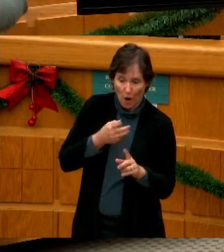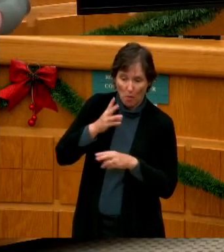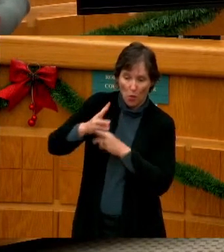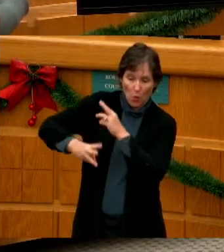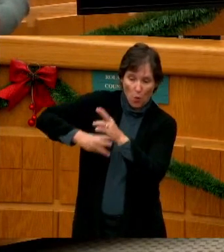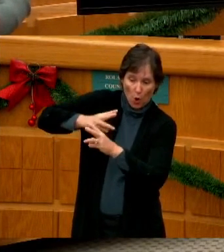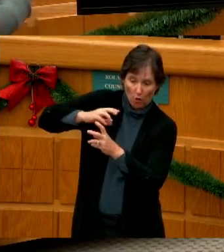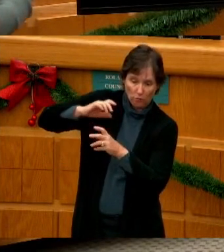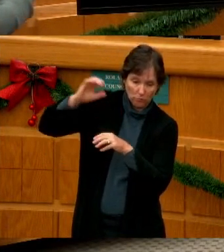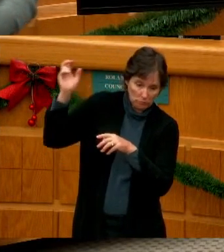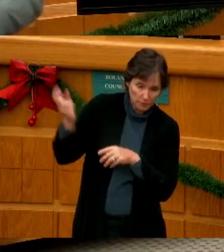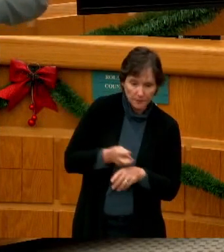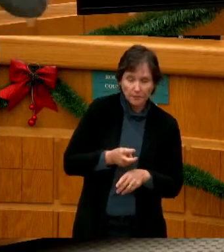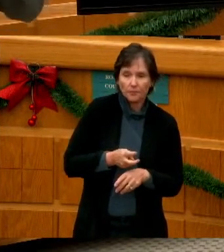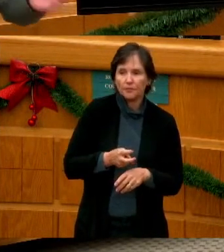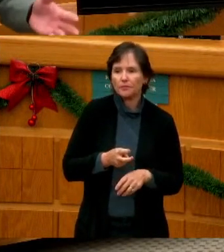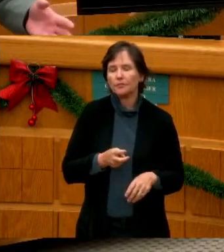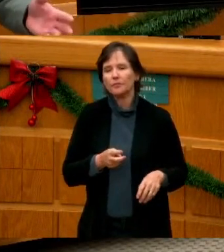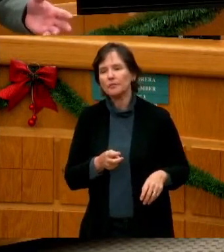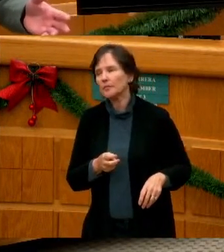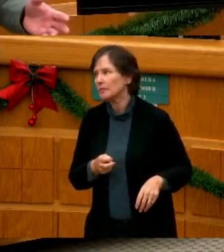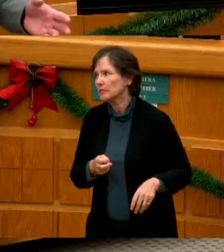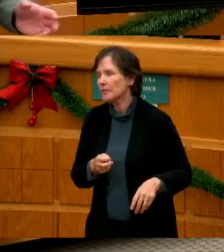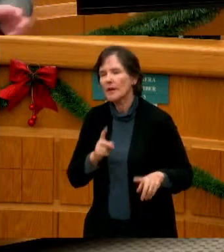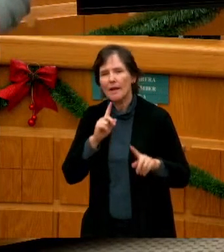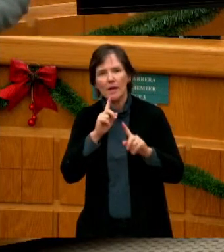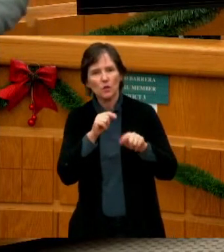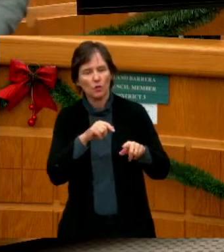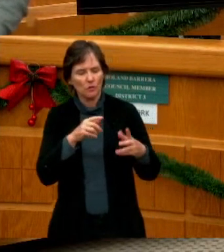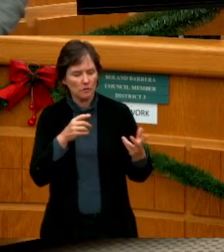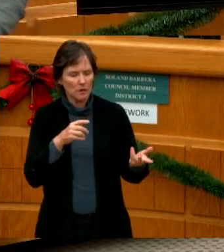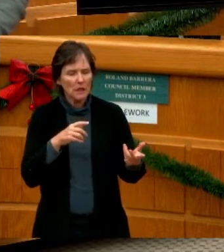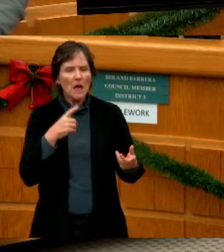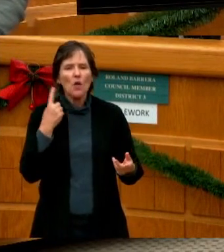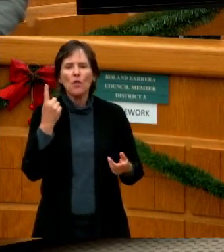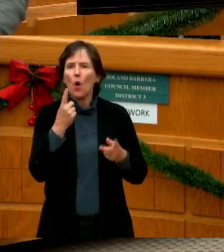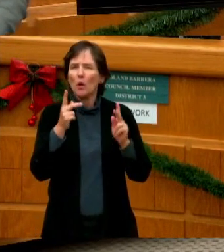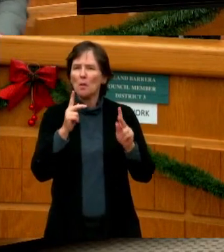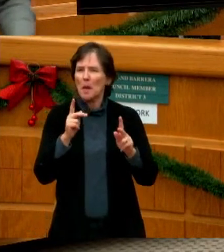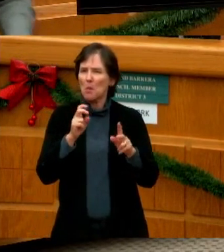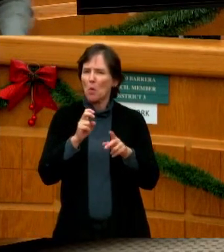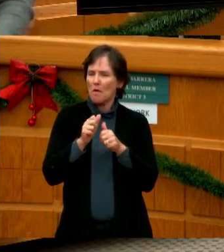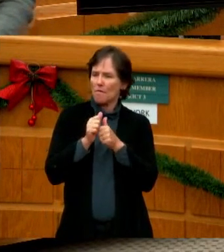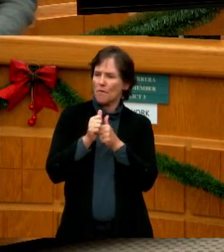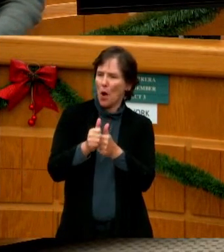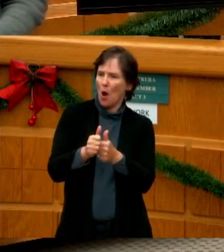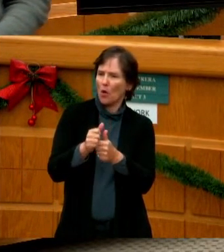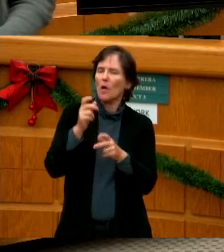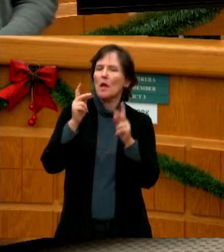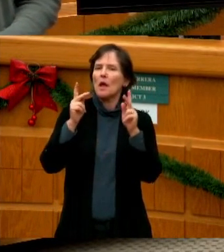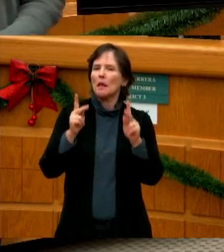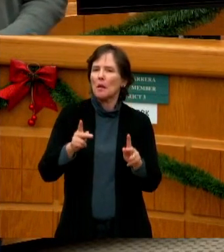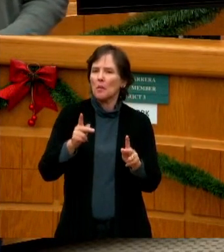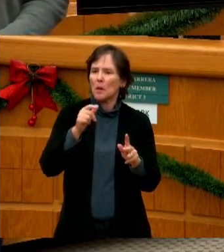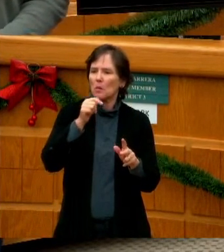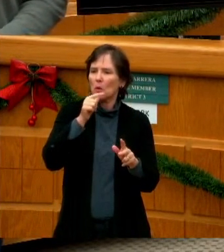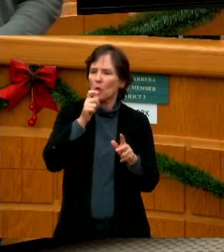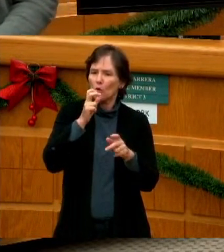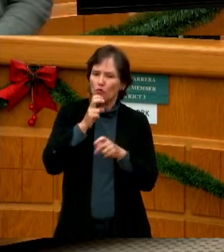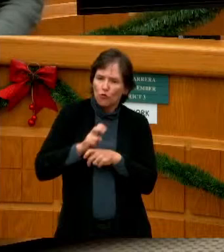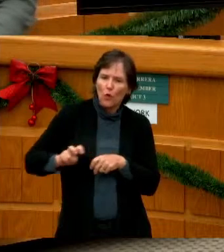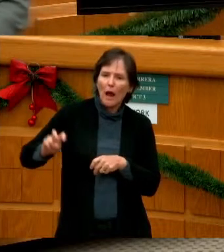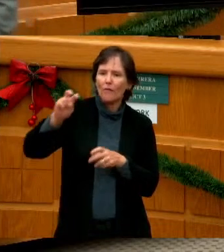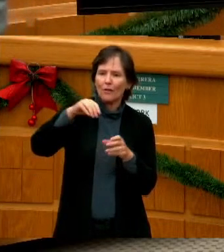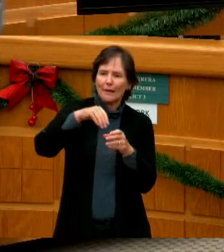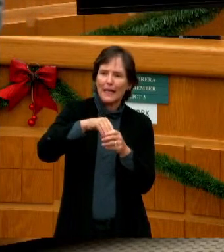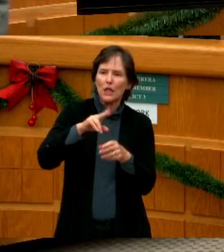it, the only travel that I presented was from people from the coastal bend where they traveled to. We didn't track